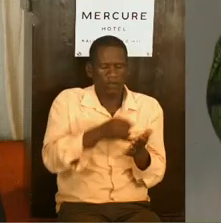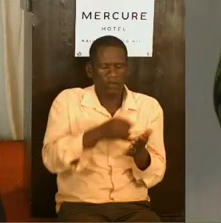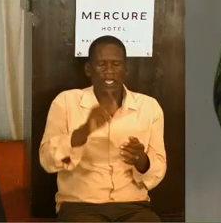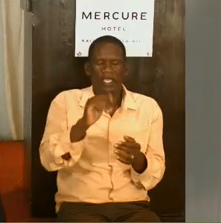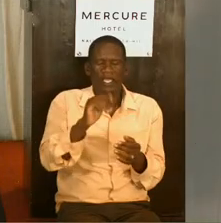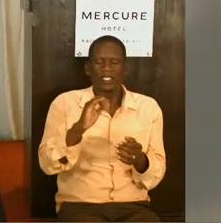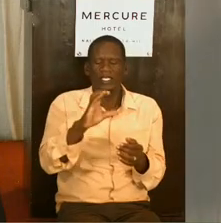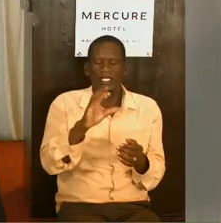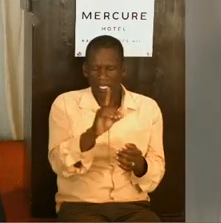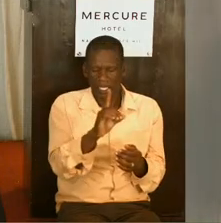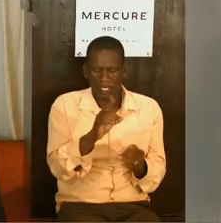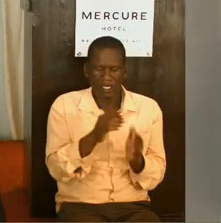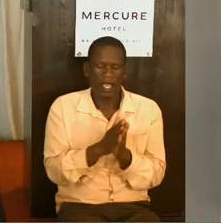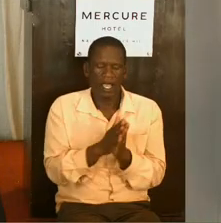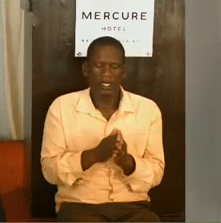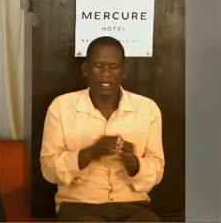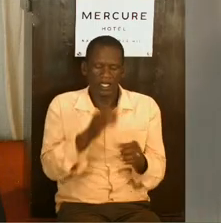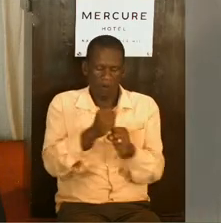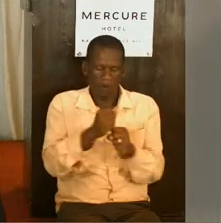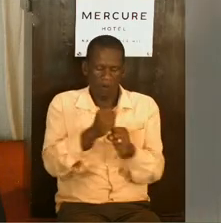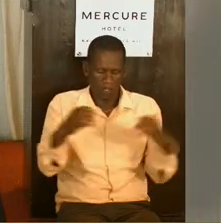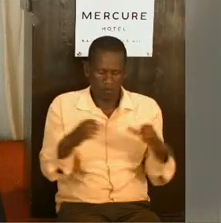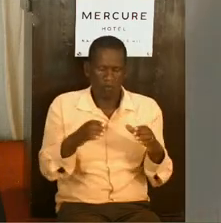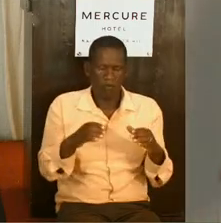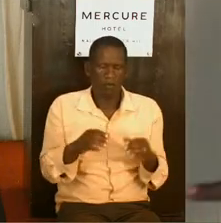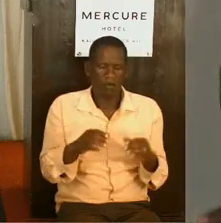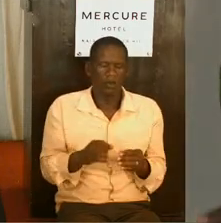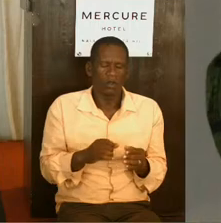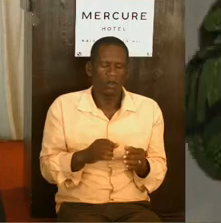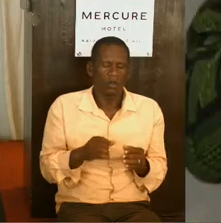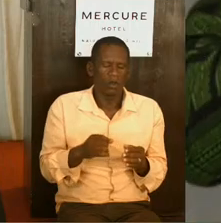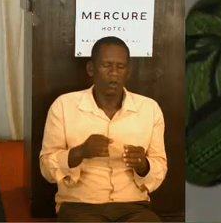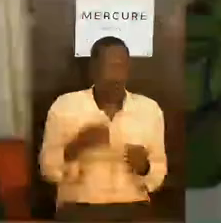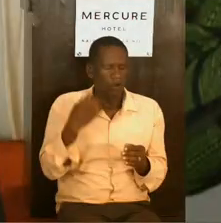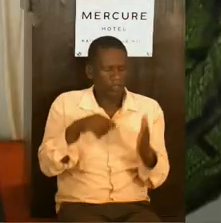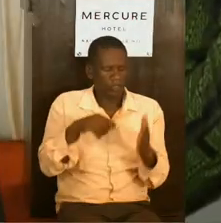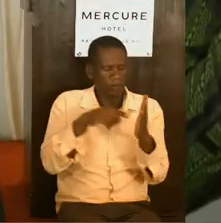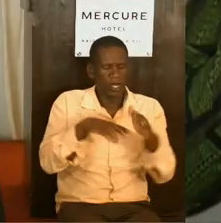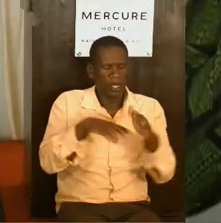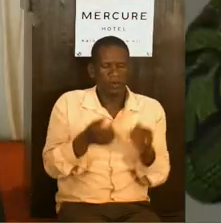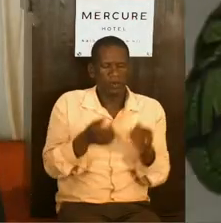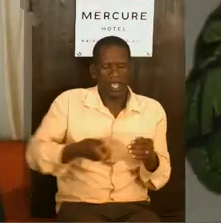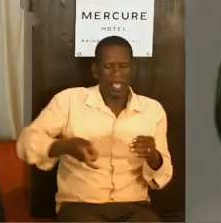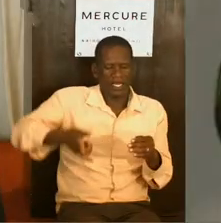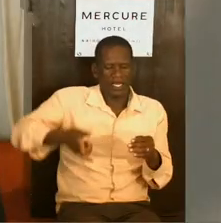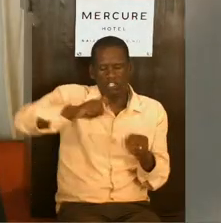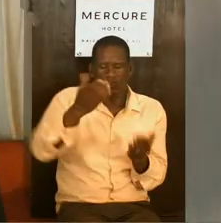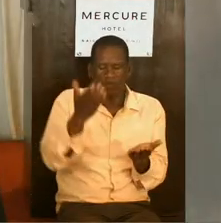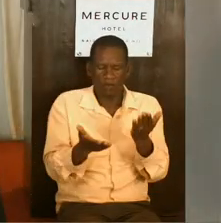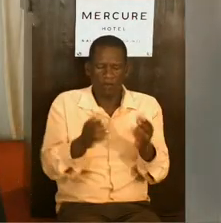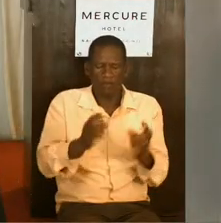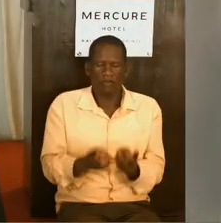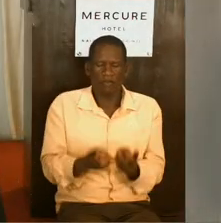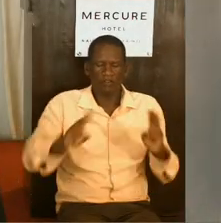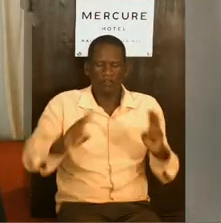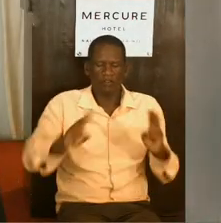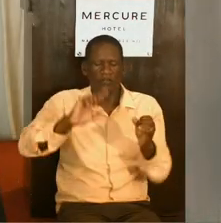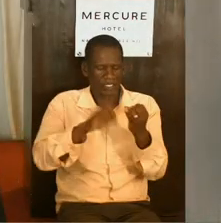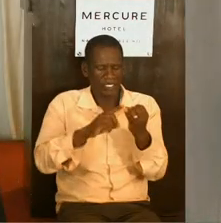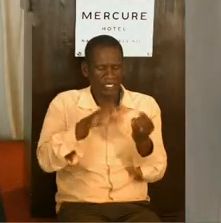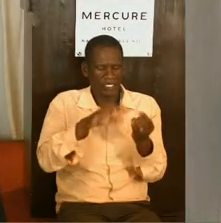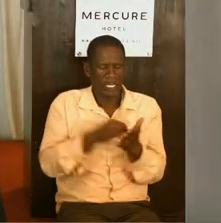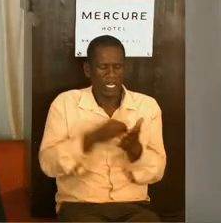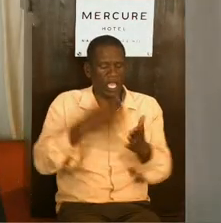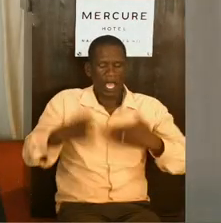KICD and the working group on the point on additional values one is that